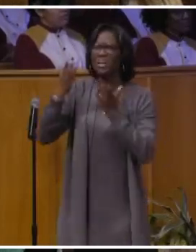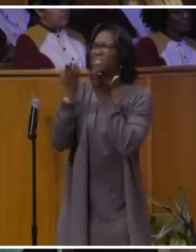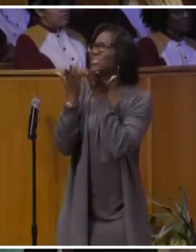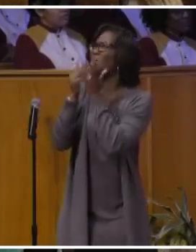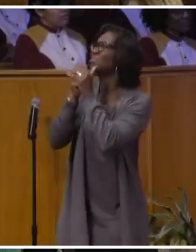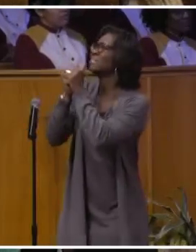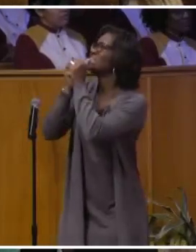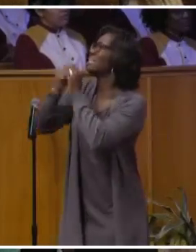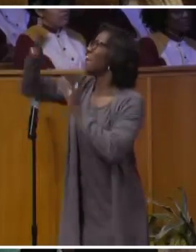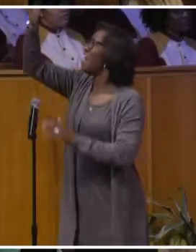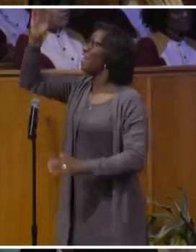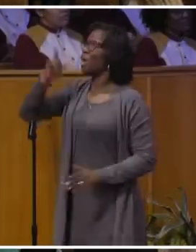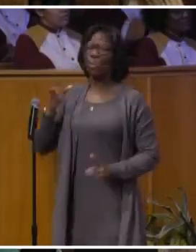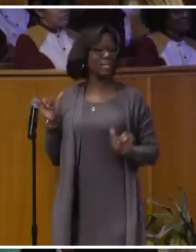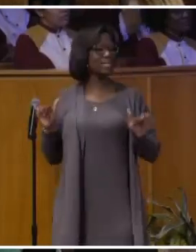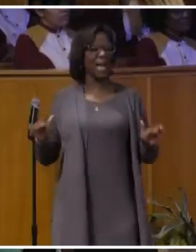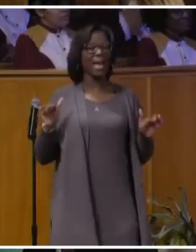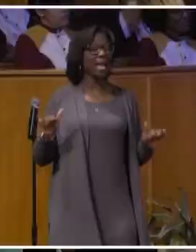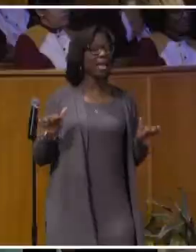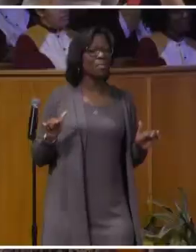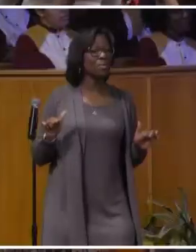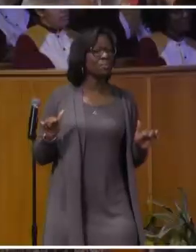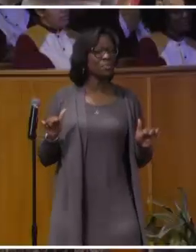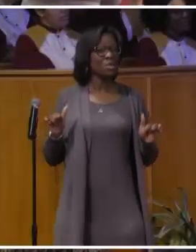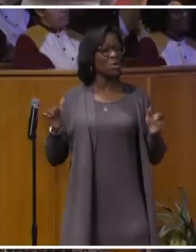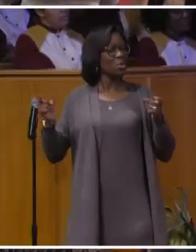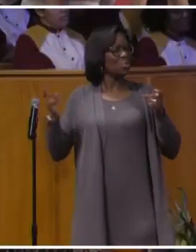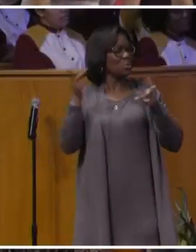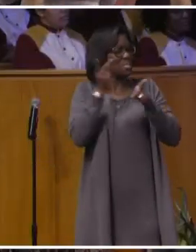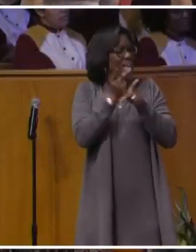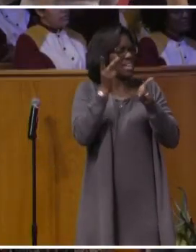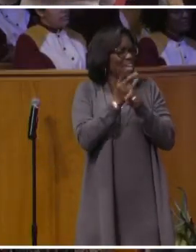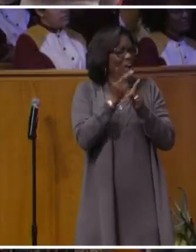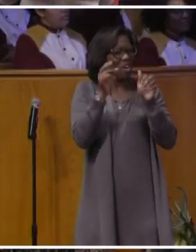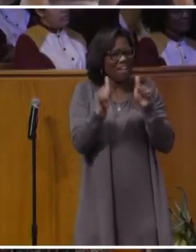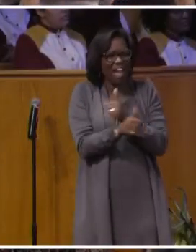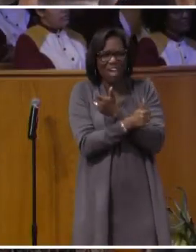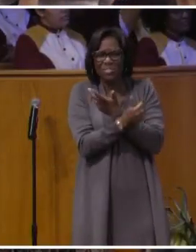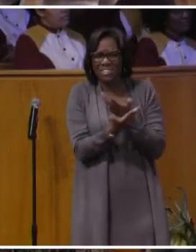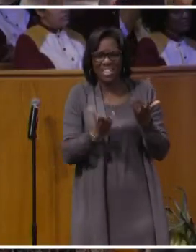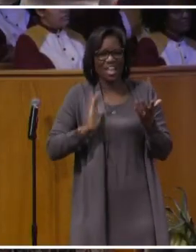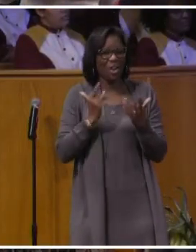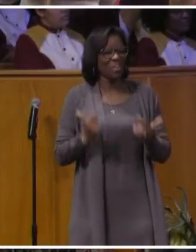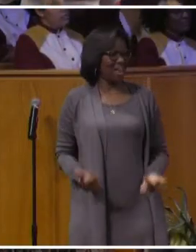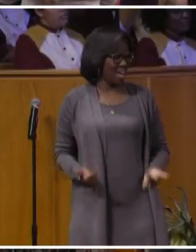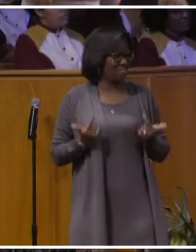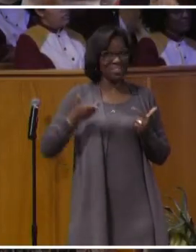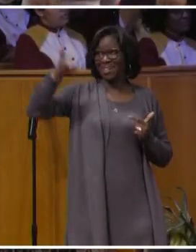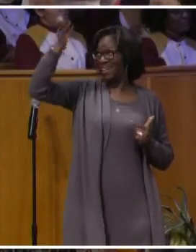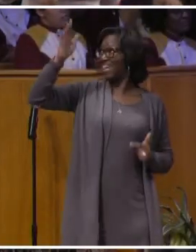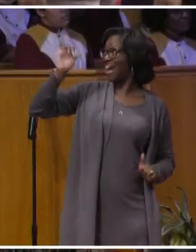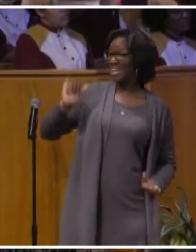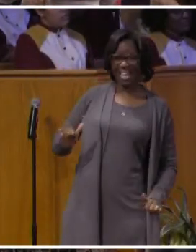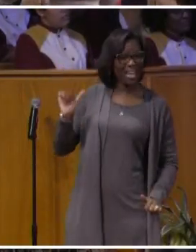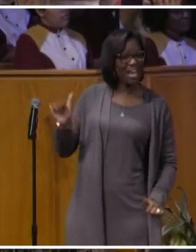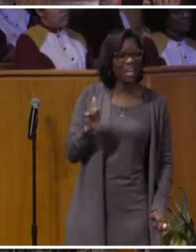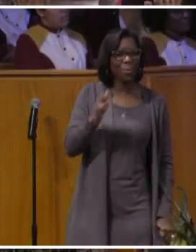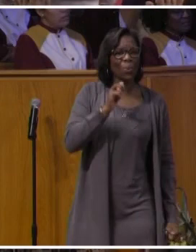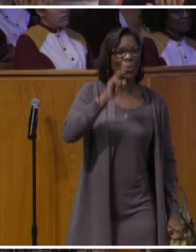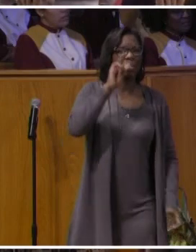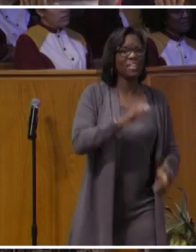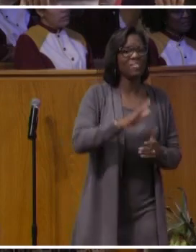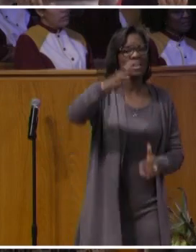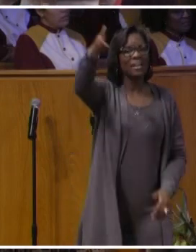God who's able to take care of every issue in your life?